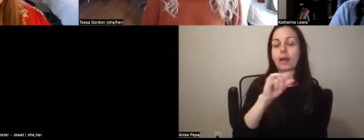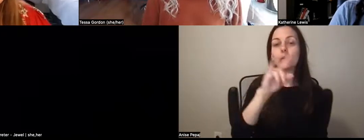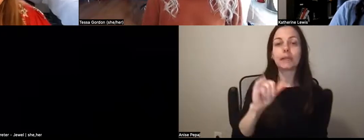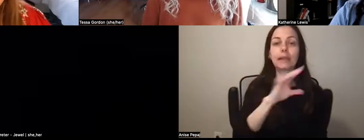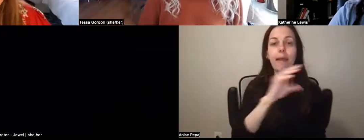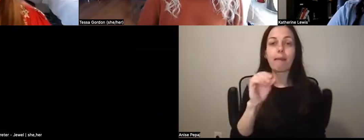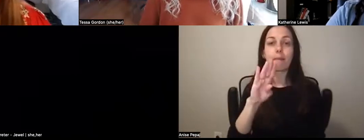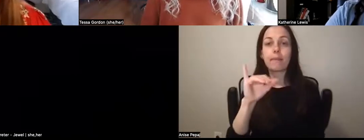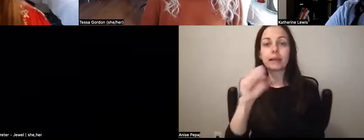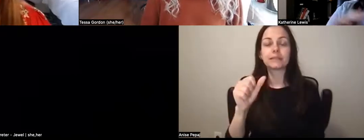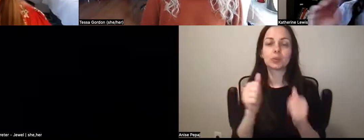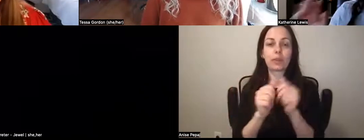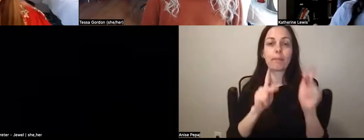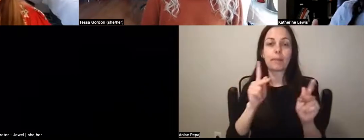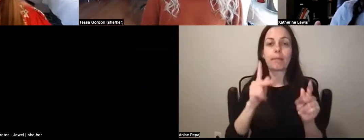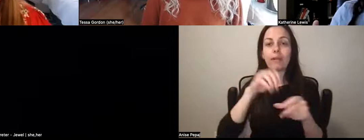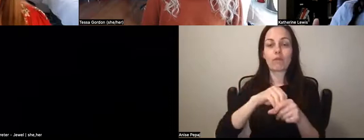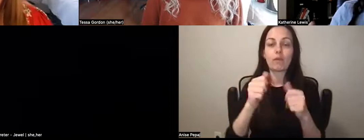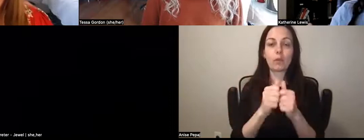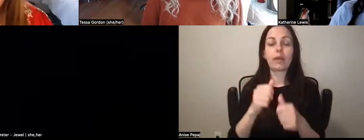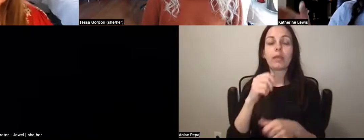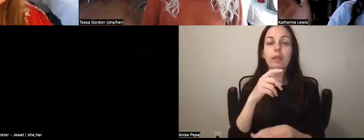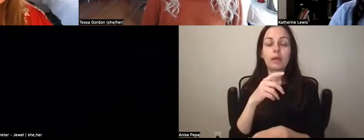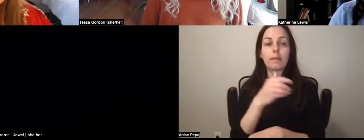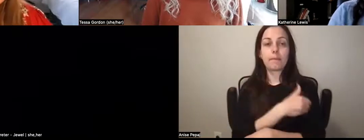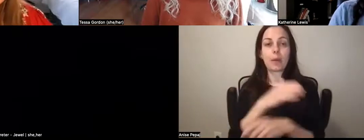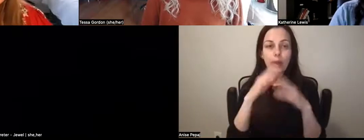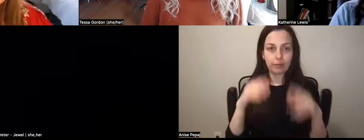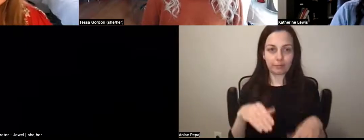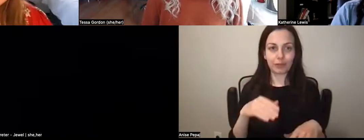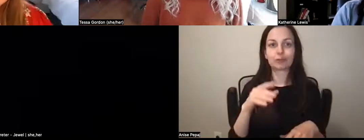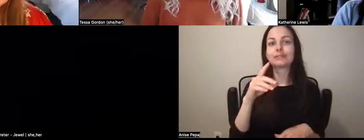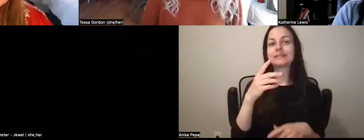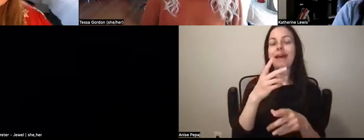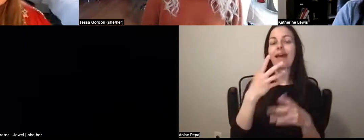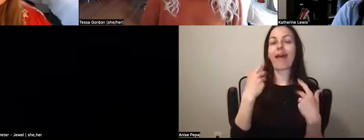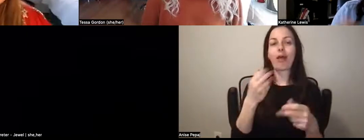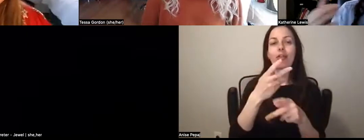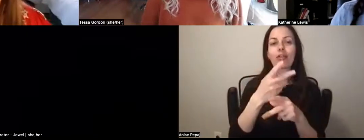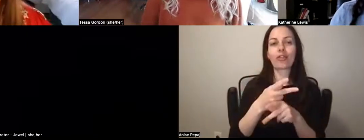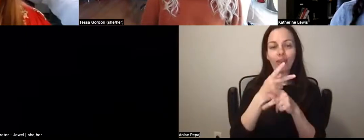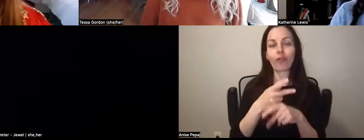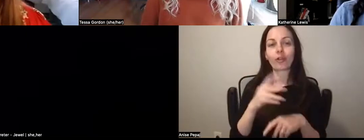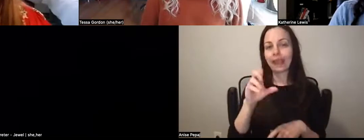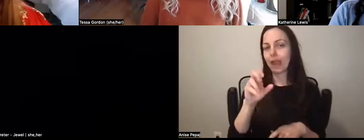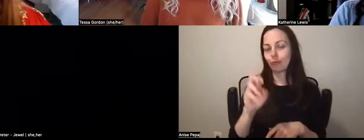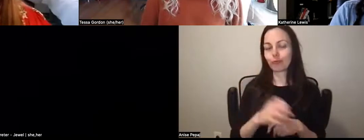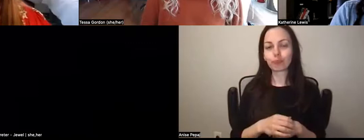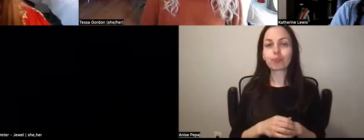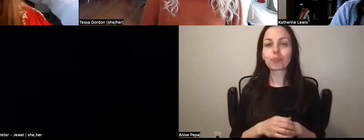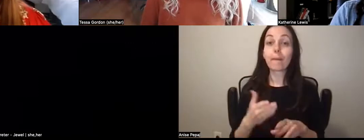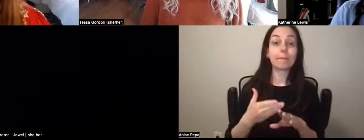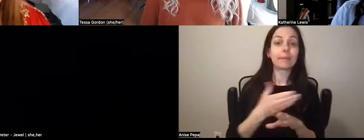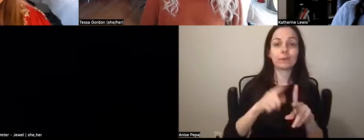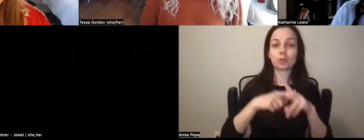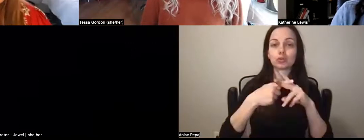panelists. Before we dive super in depth on the conversation, I would love each of you to give